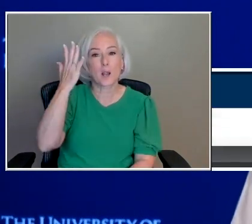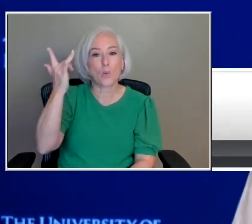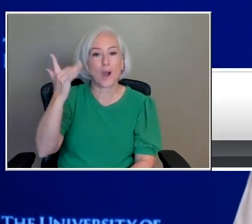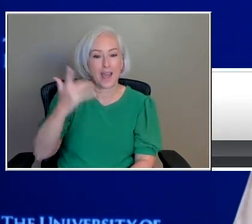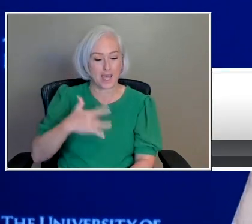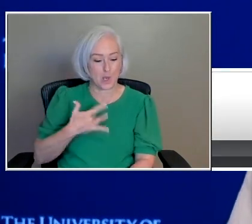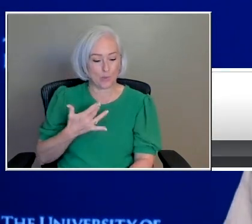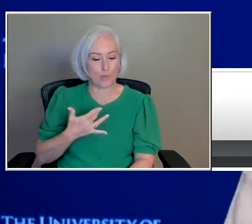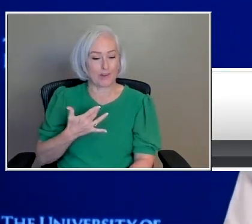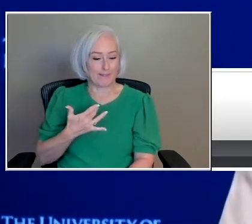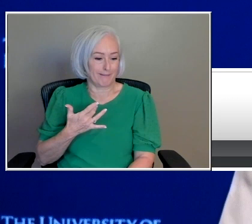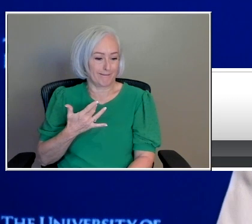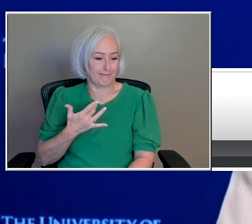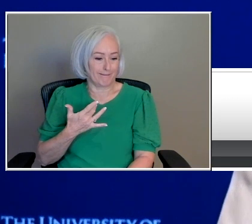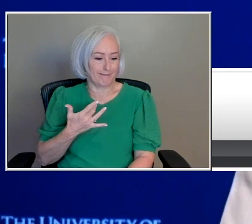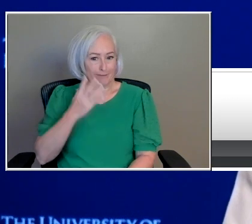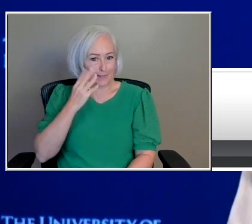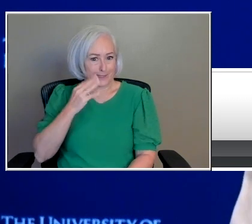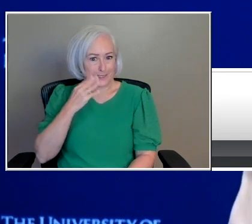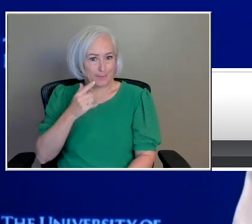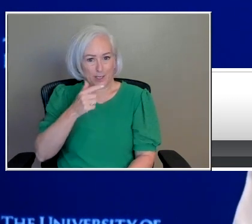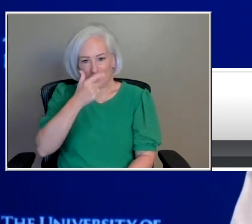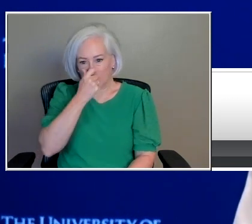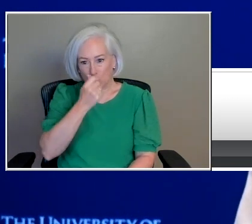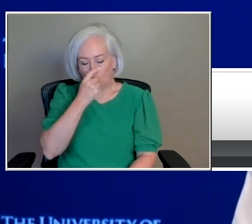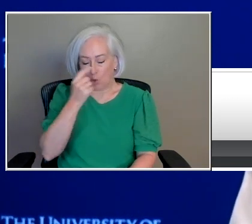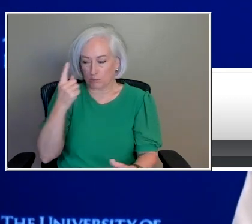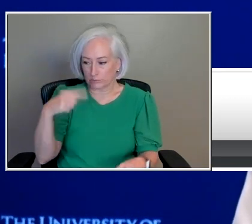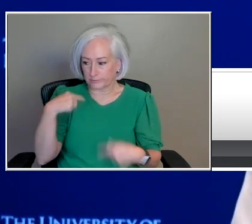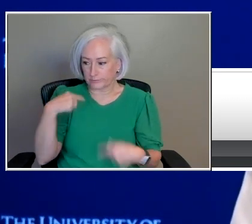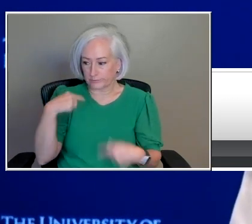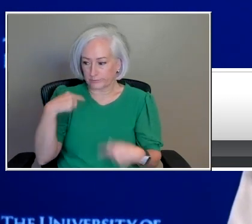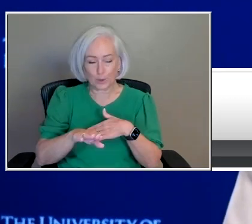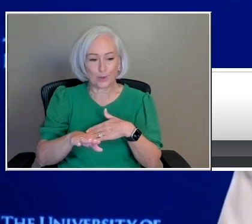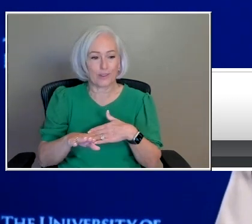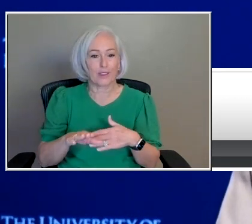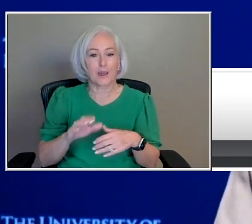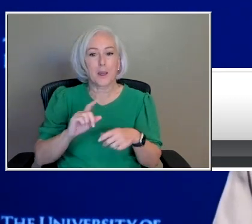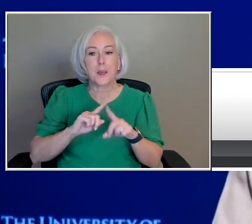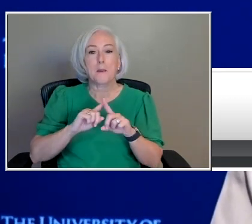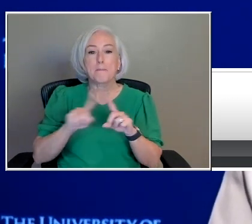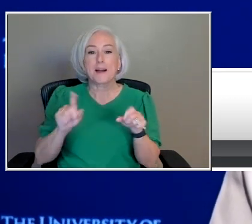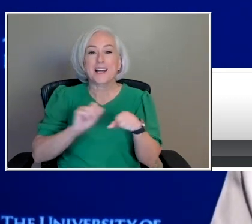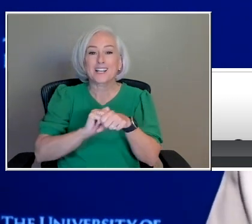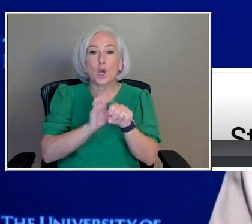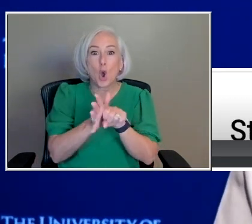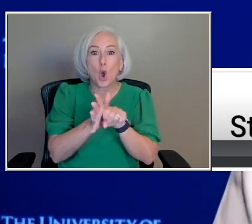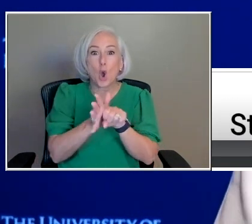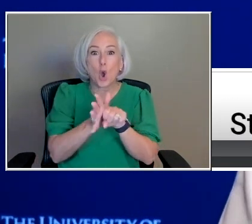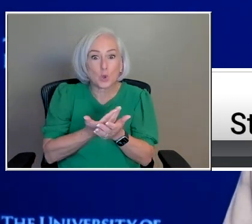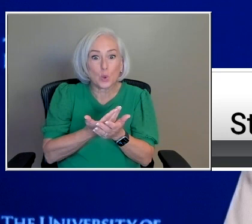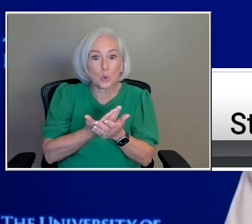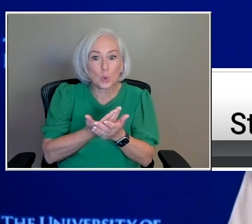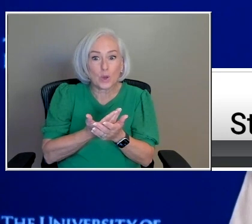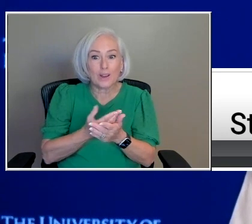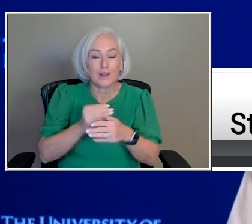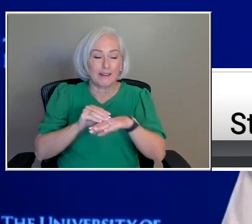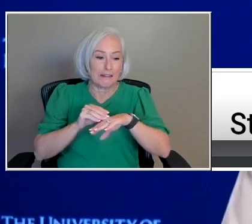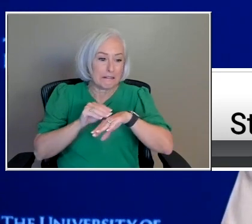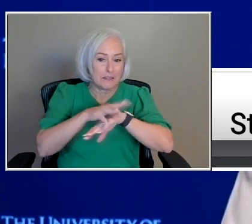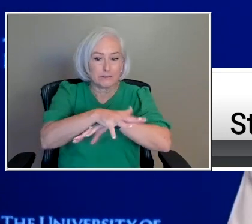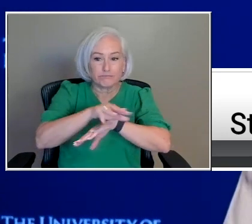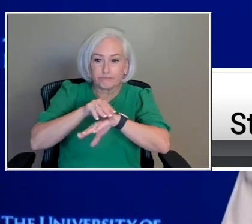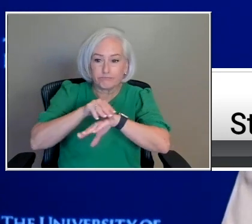colds, since we were born. COVID is brand new, obviously, and so it affected and infected so many different